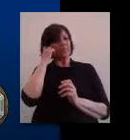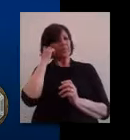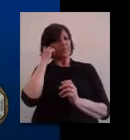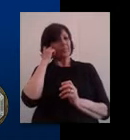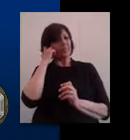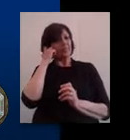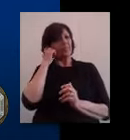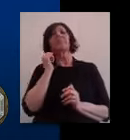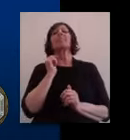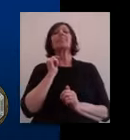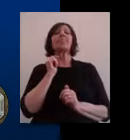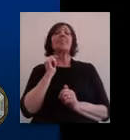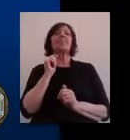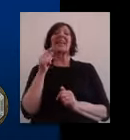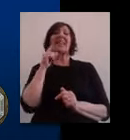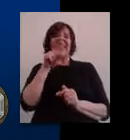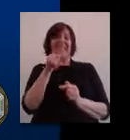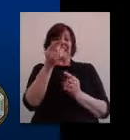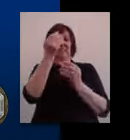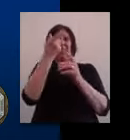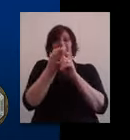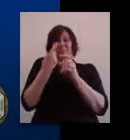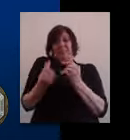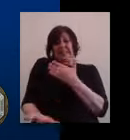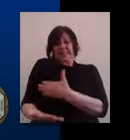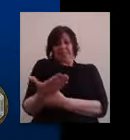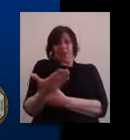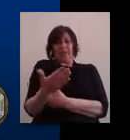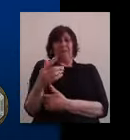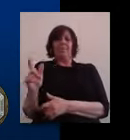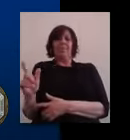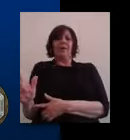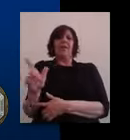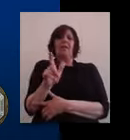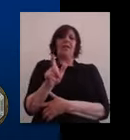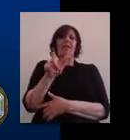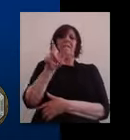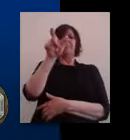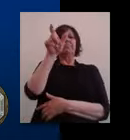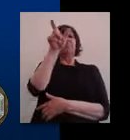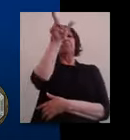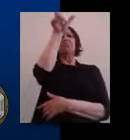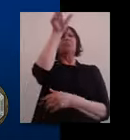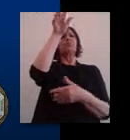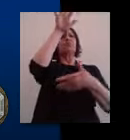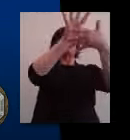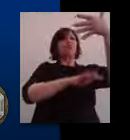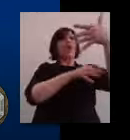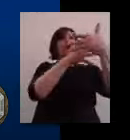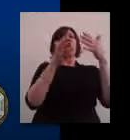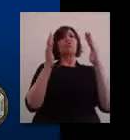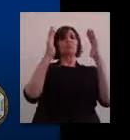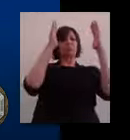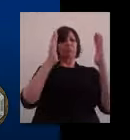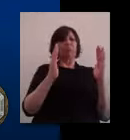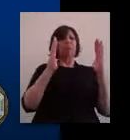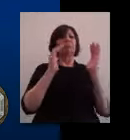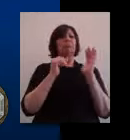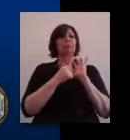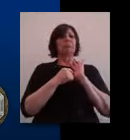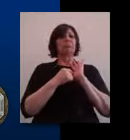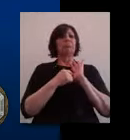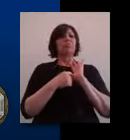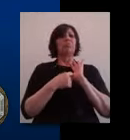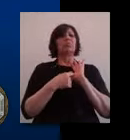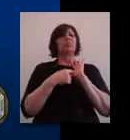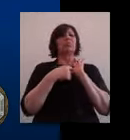this morning. And so on the left-hand chart, you can see that we're stratifying admissions